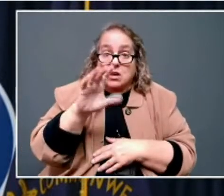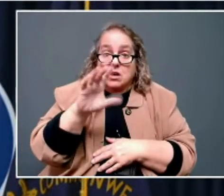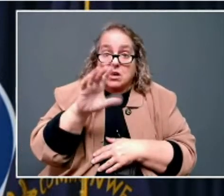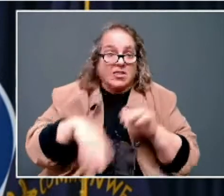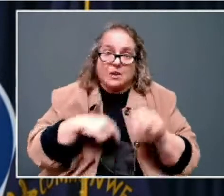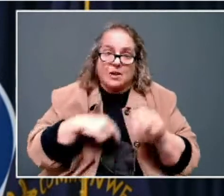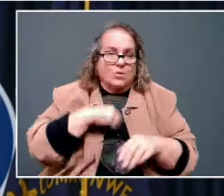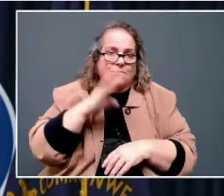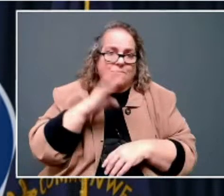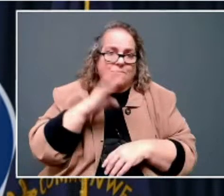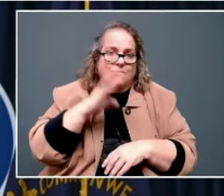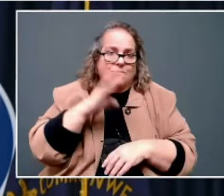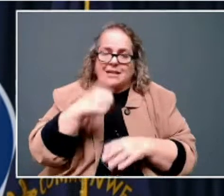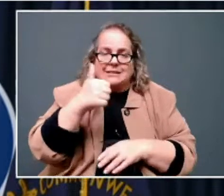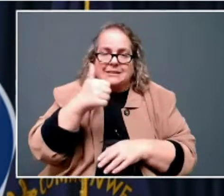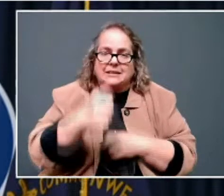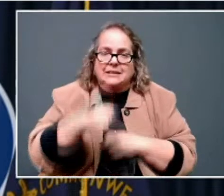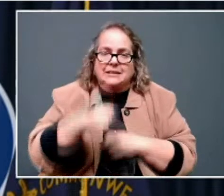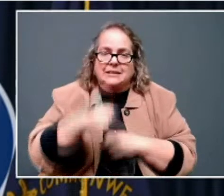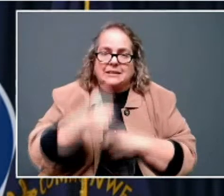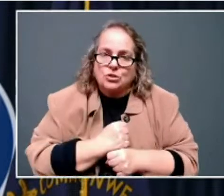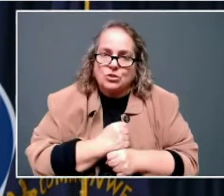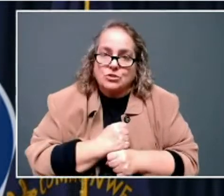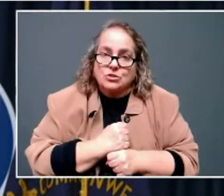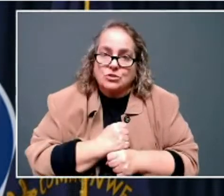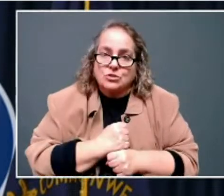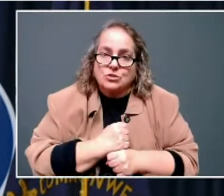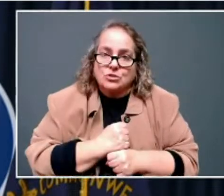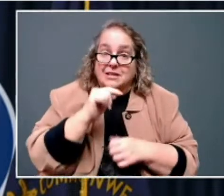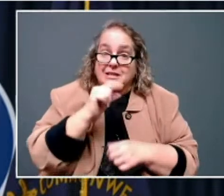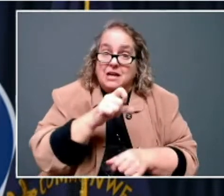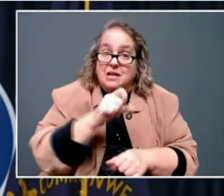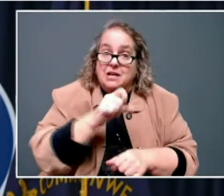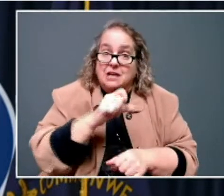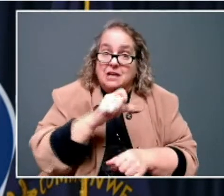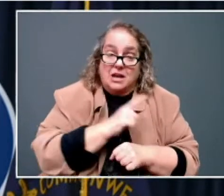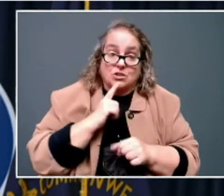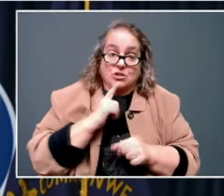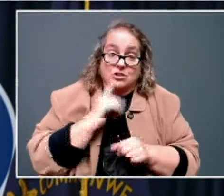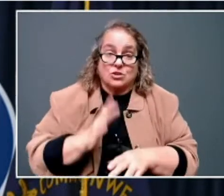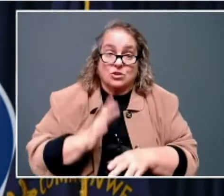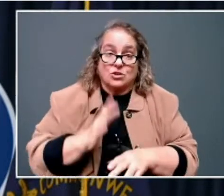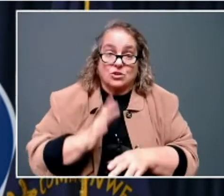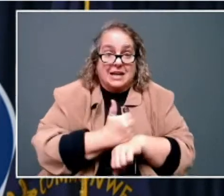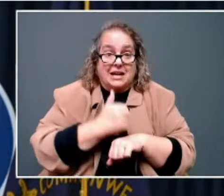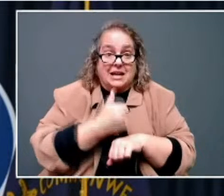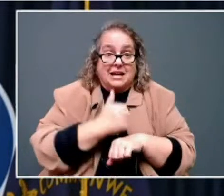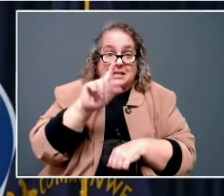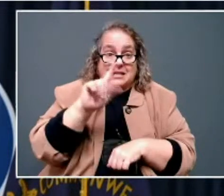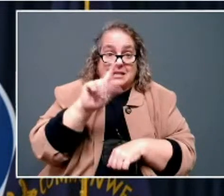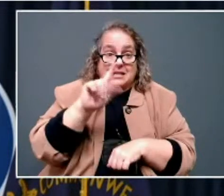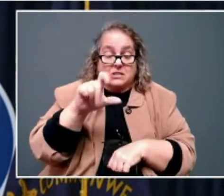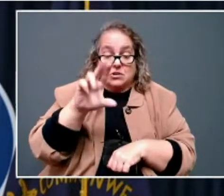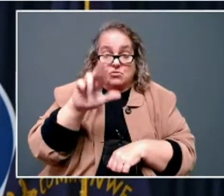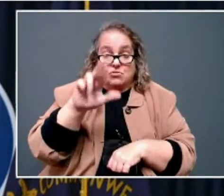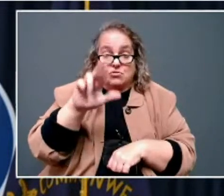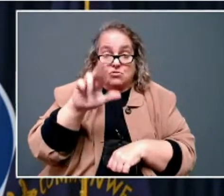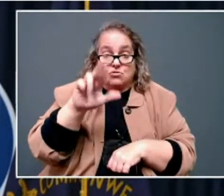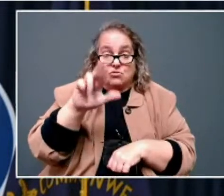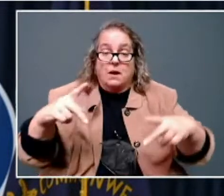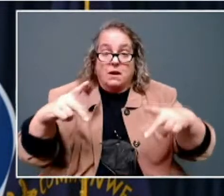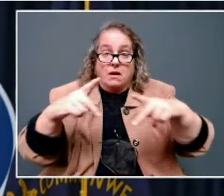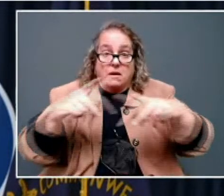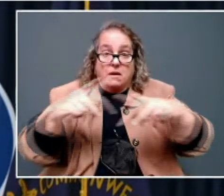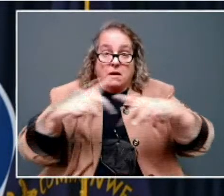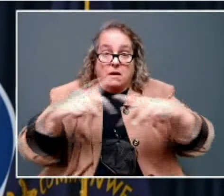10 years. So the way that taxes work is the legislature sets the tax rate, and that is multiplied by the value of your